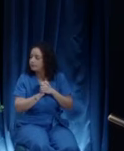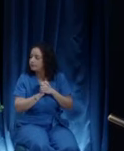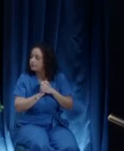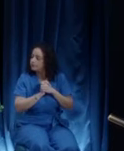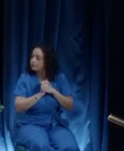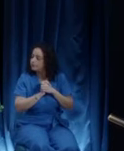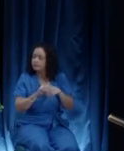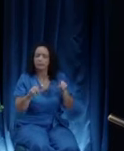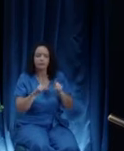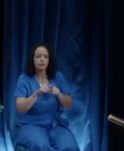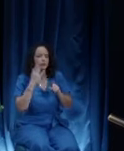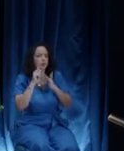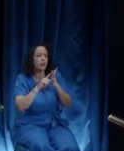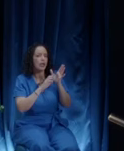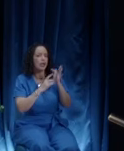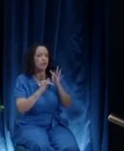Under James, I mean,